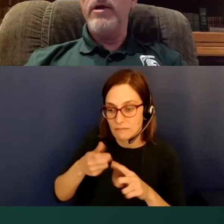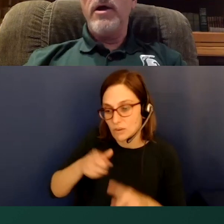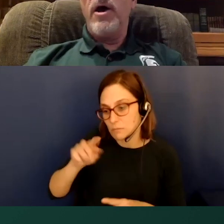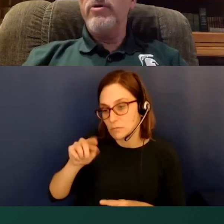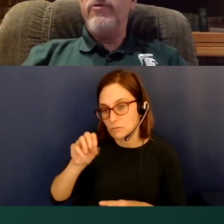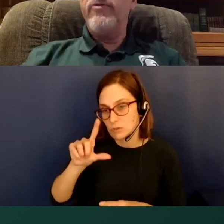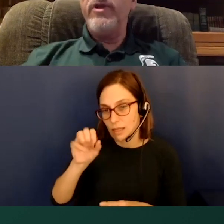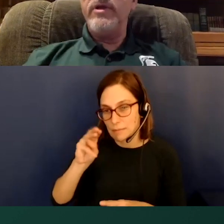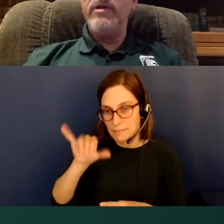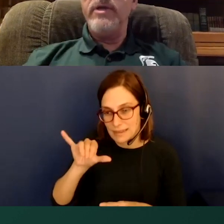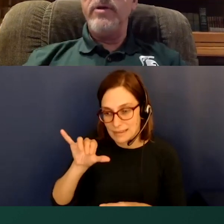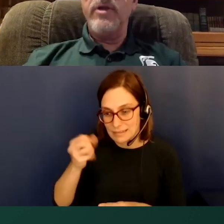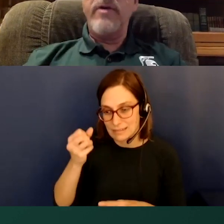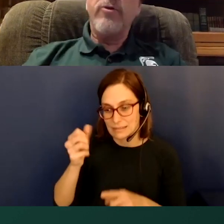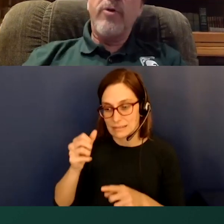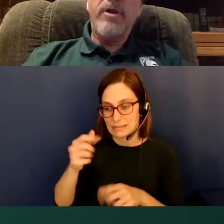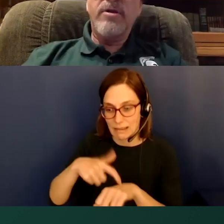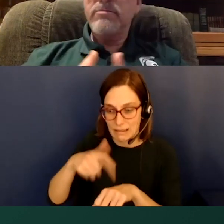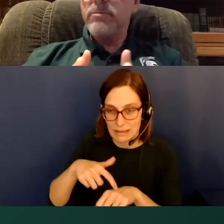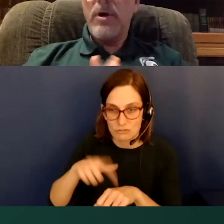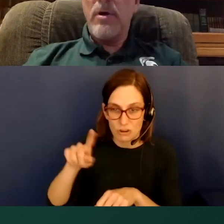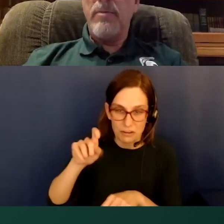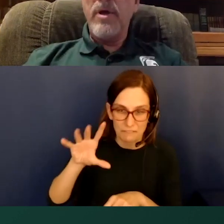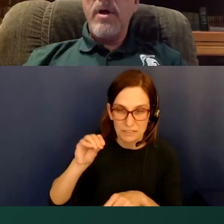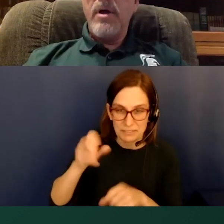by 150 years after Christ,